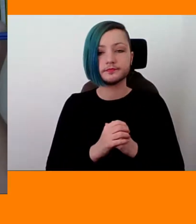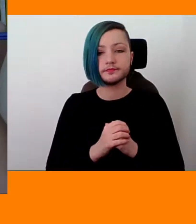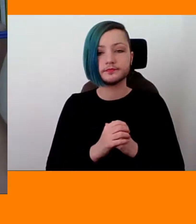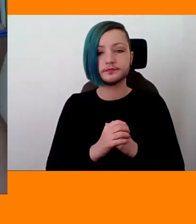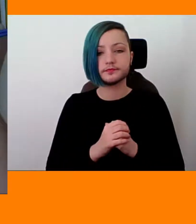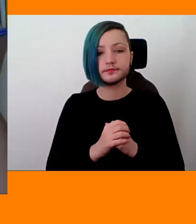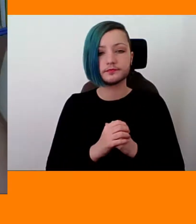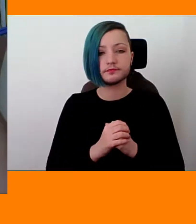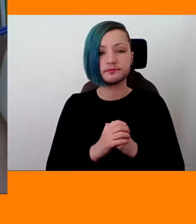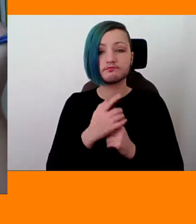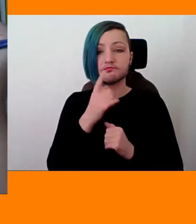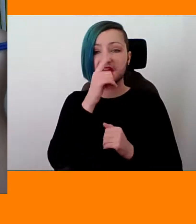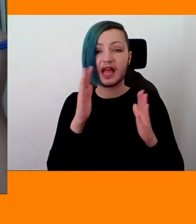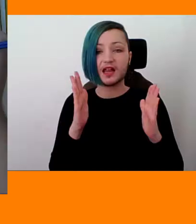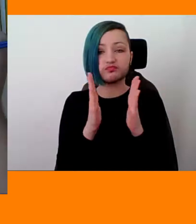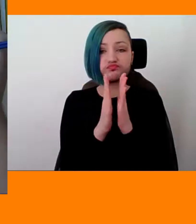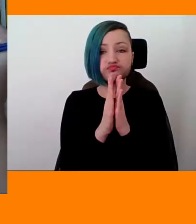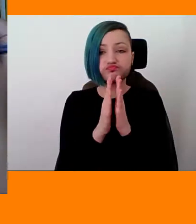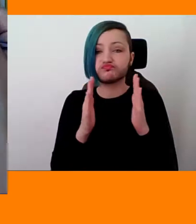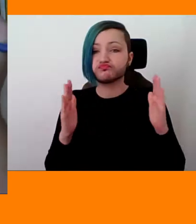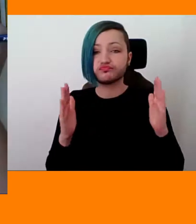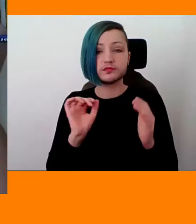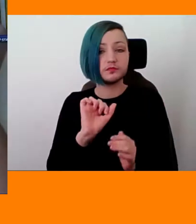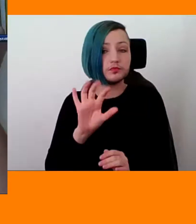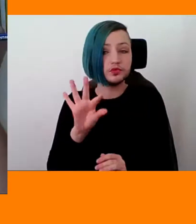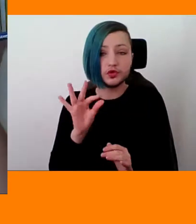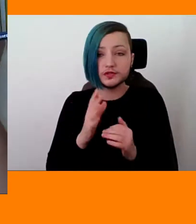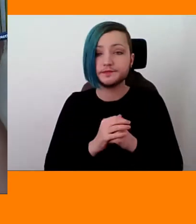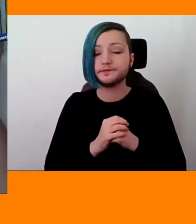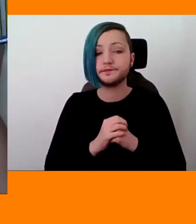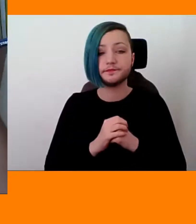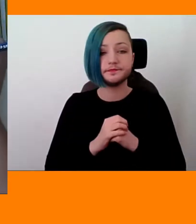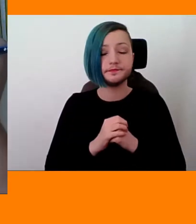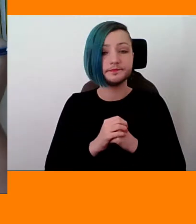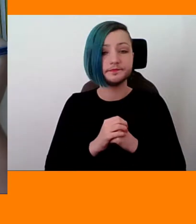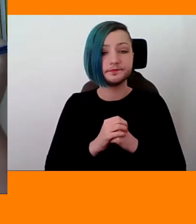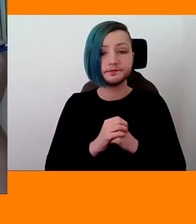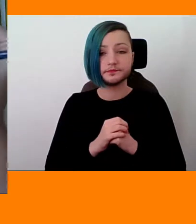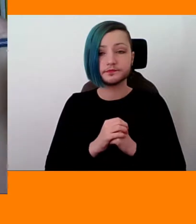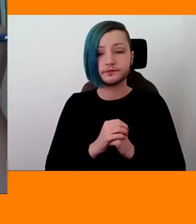They can be as close together or as far apart as you like.